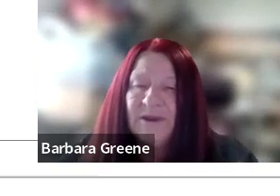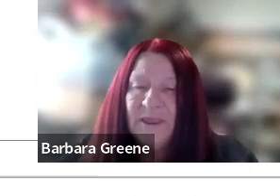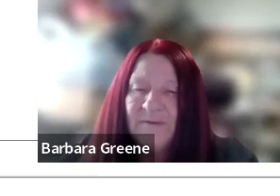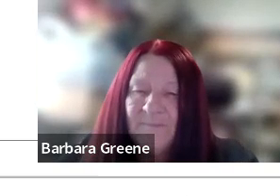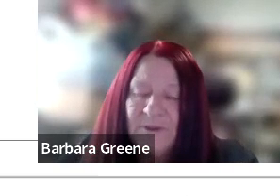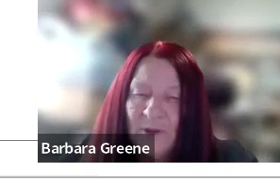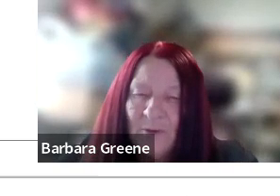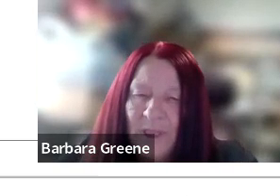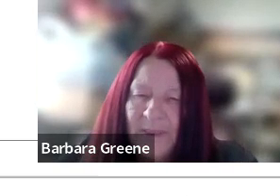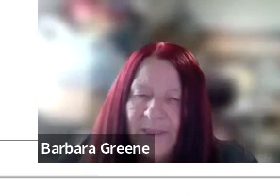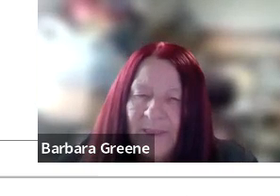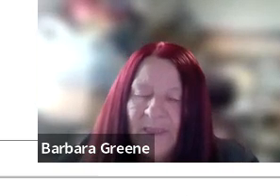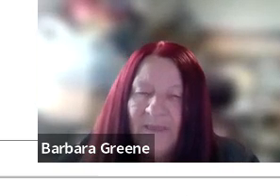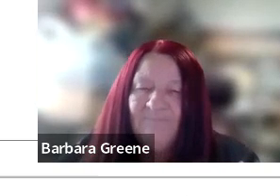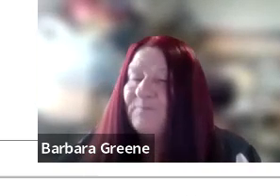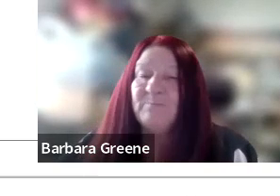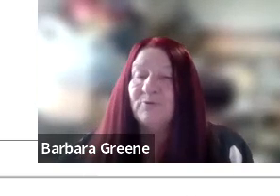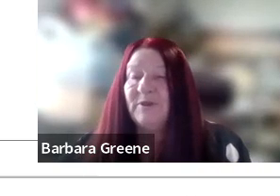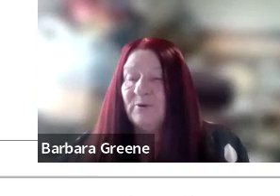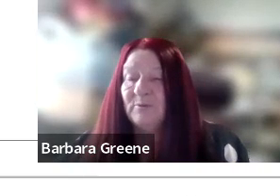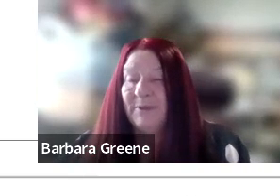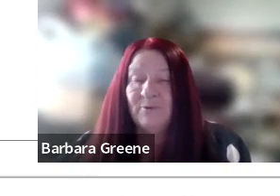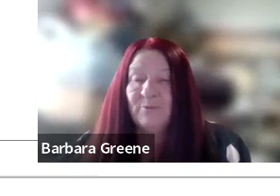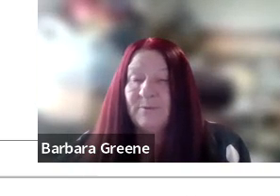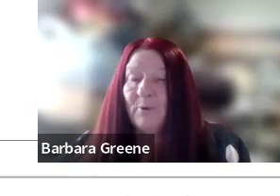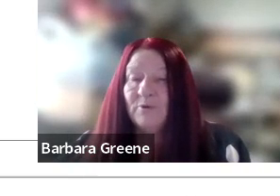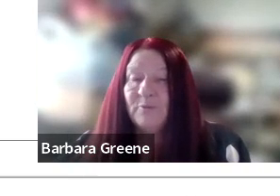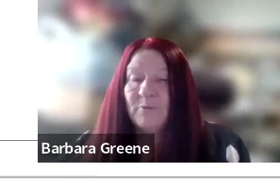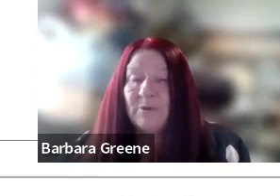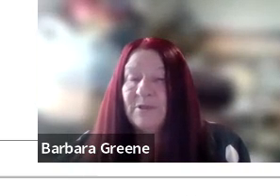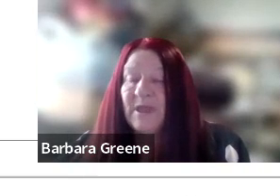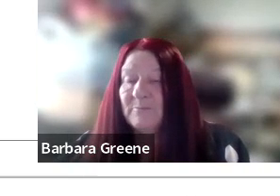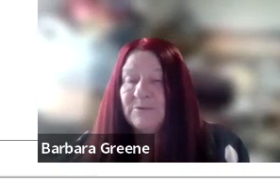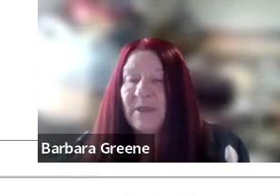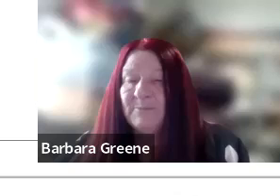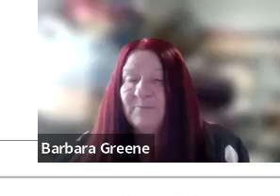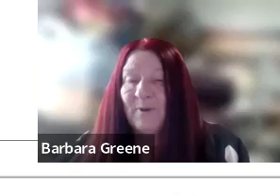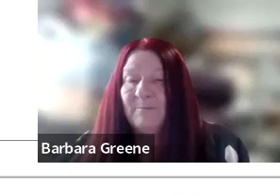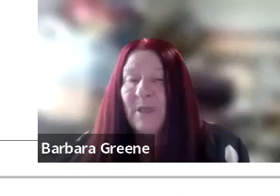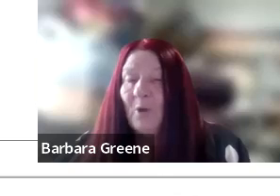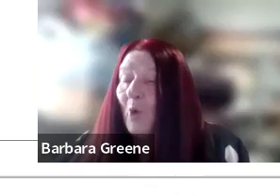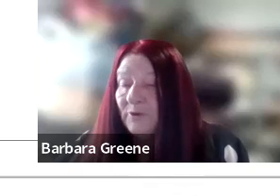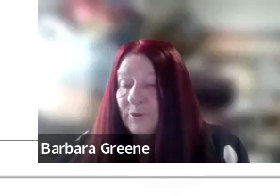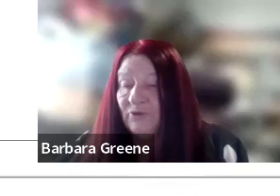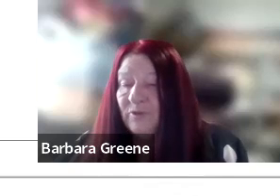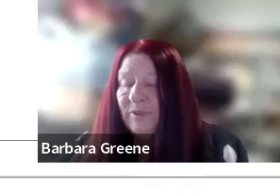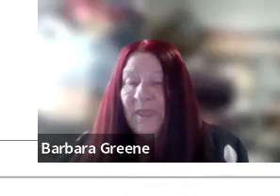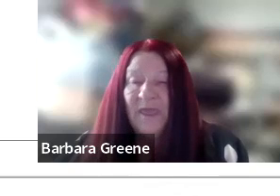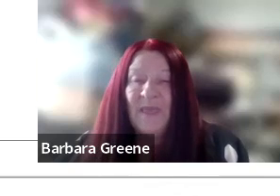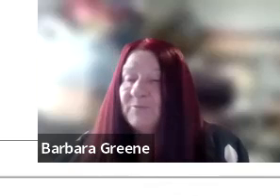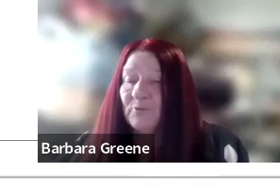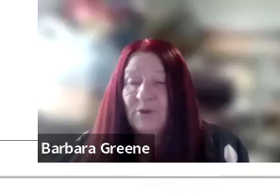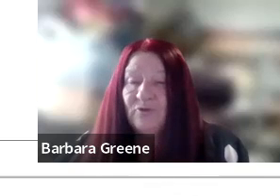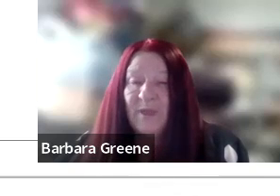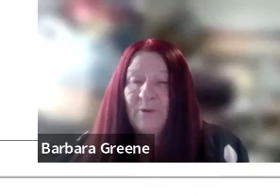the beginning of, like 50% or better of the referrals were really coming from one region.